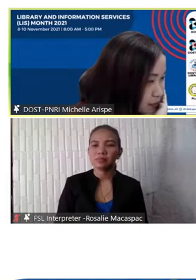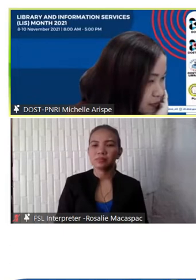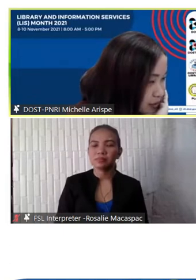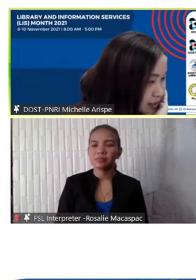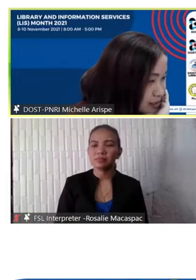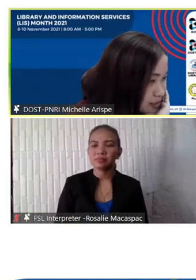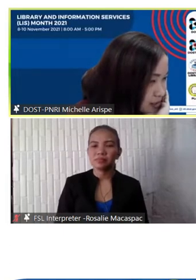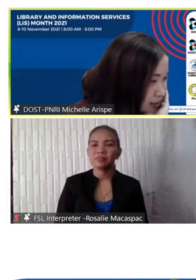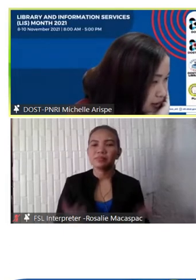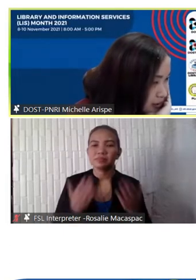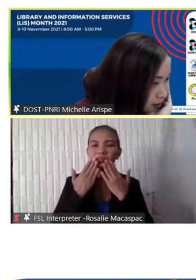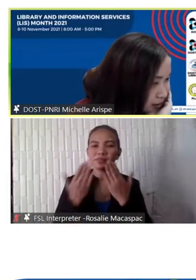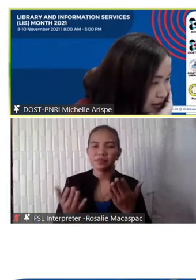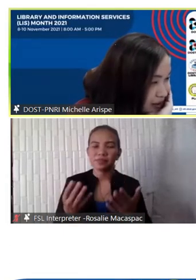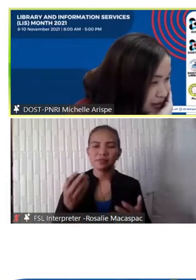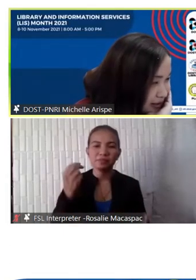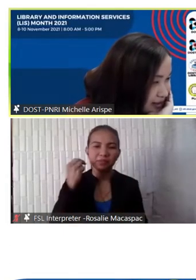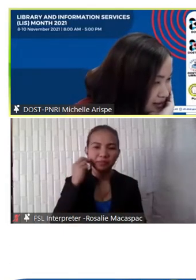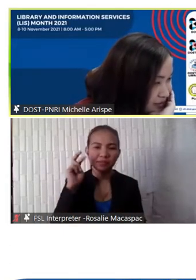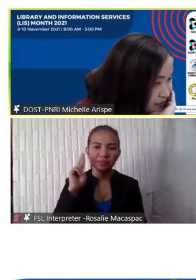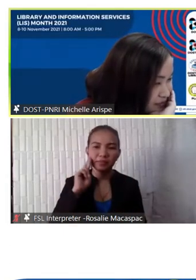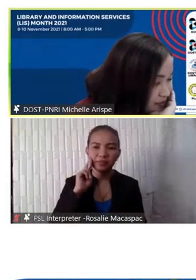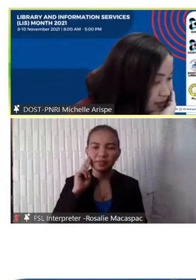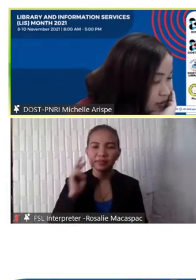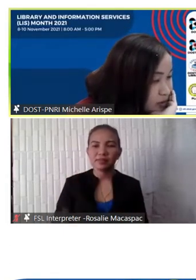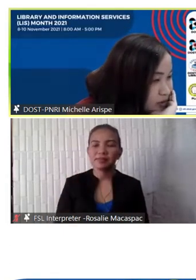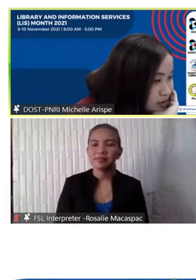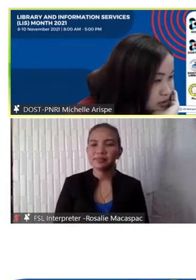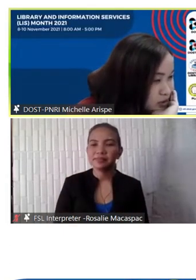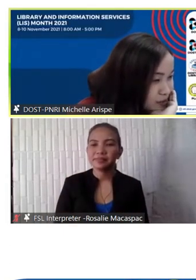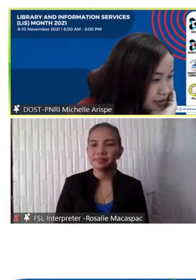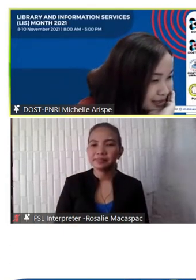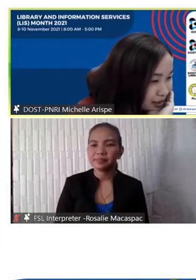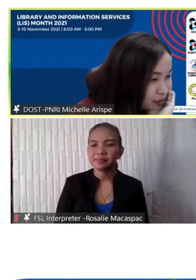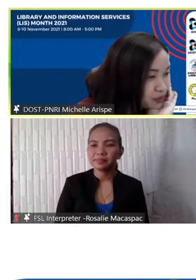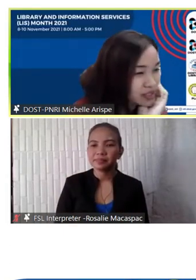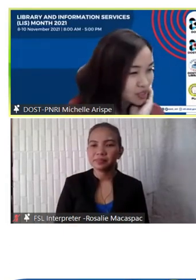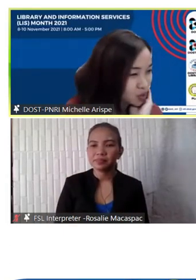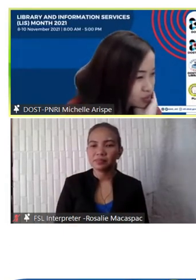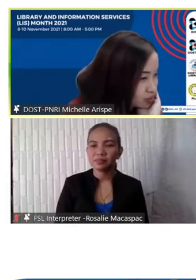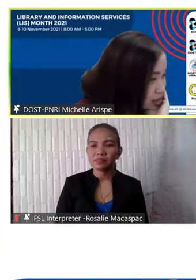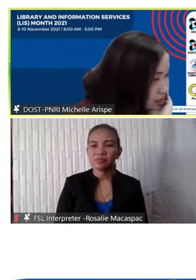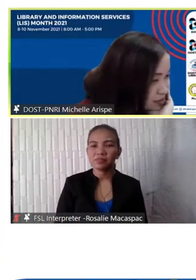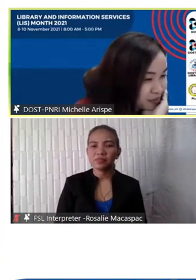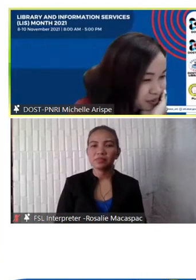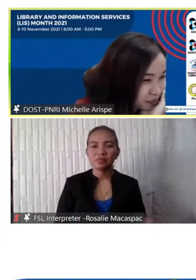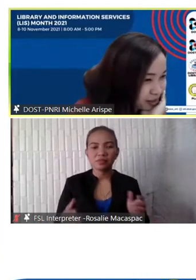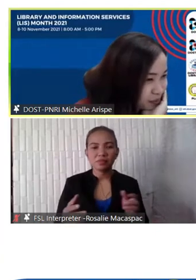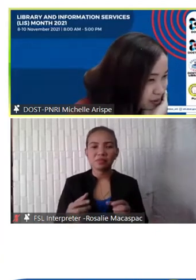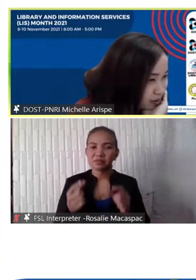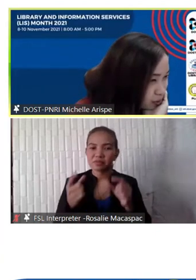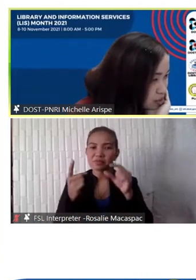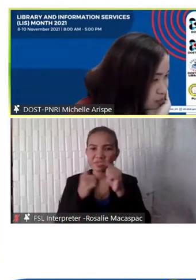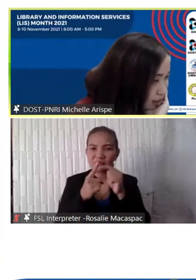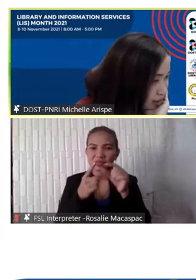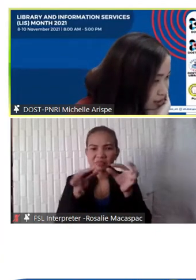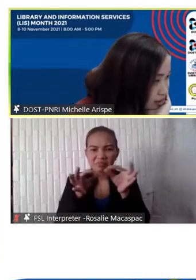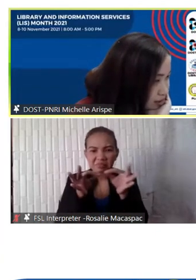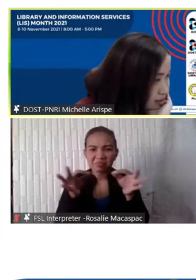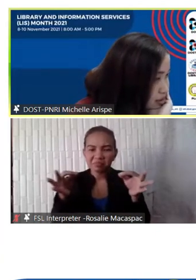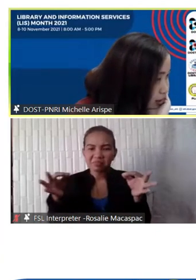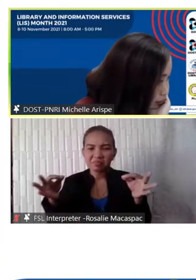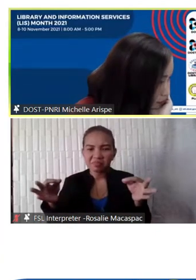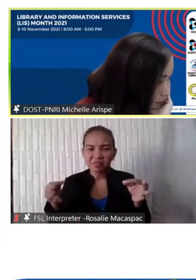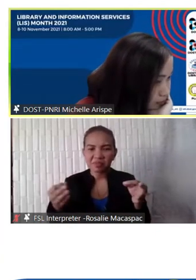Ayan, thank you, Ma'am Riz. Okay. So, yung malalaking words so far, ibig sabihin maraming